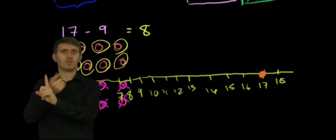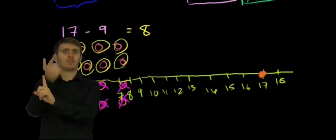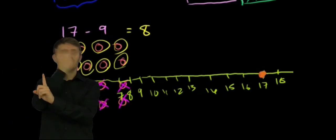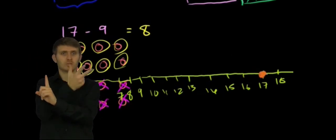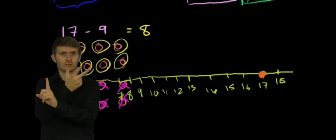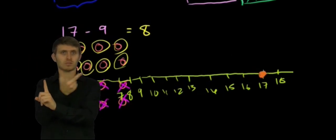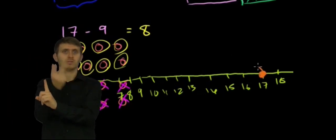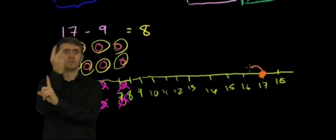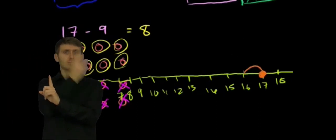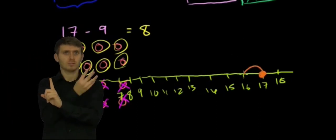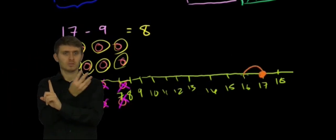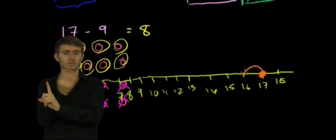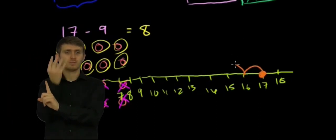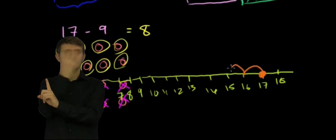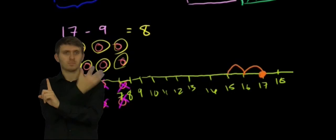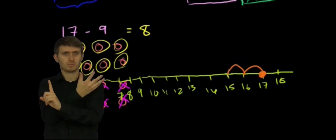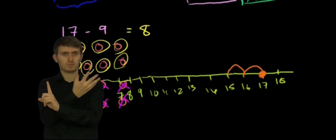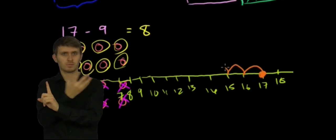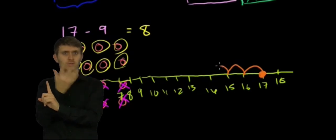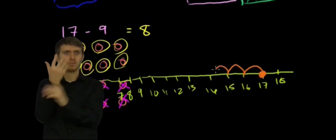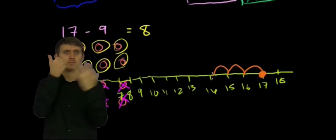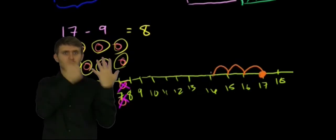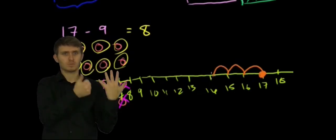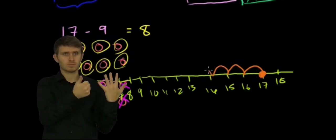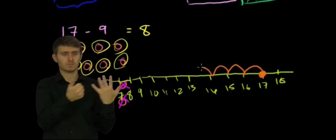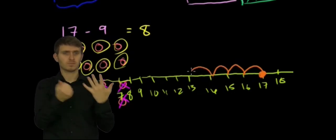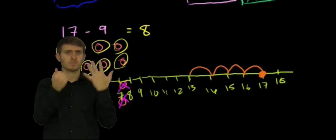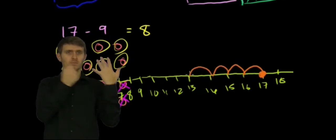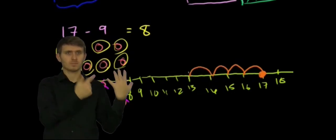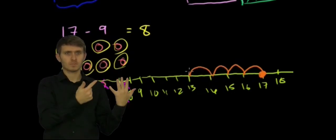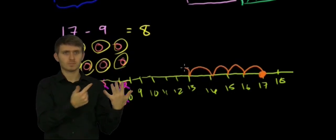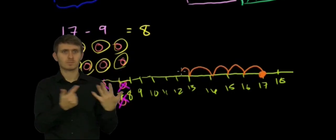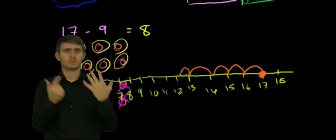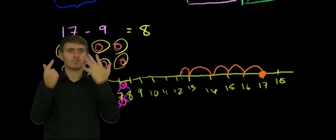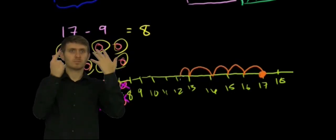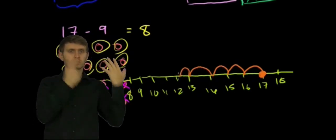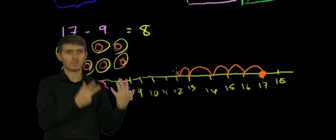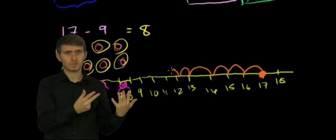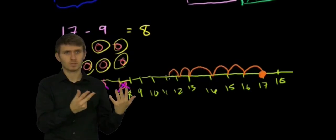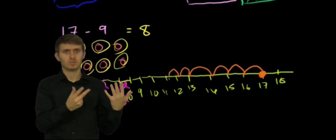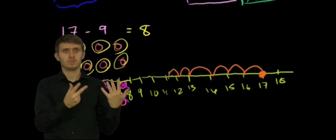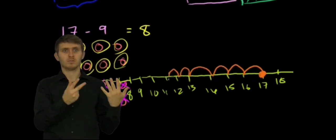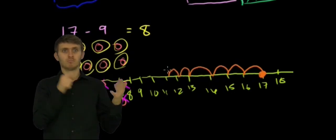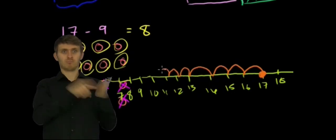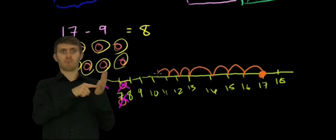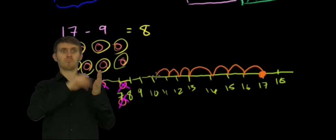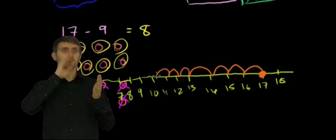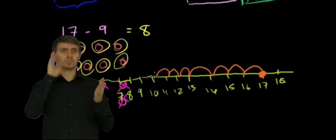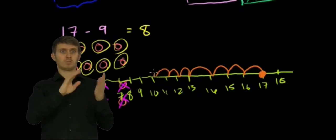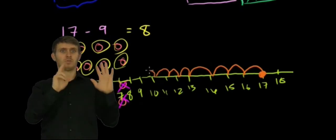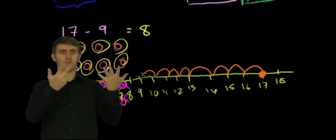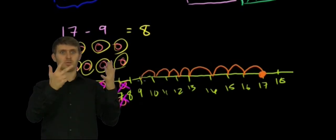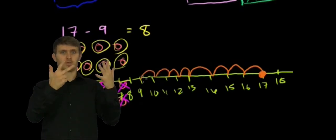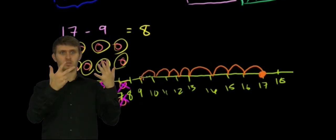from it. So I go 1, 2, 3, 4, 5, 6,